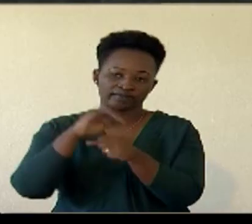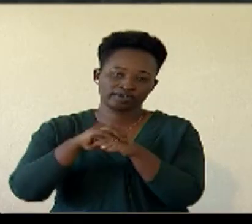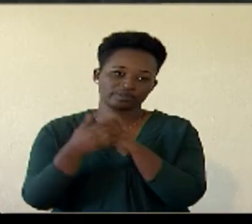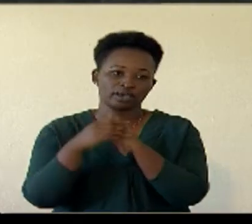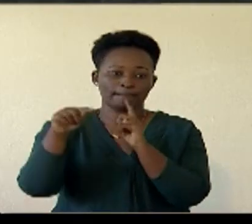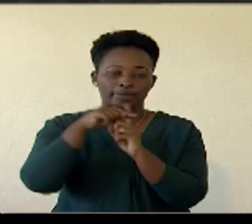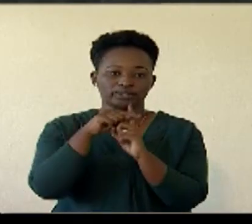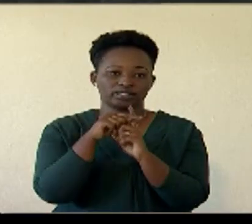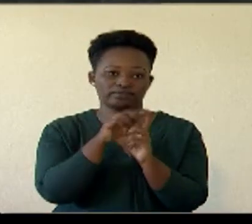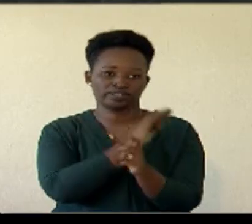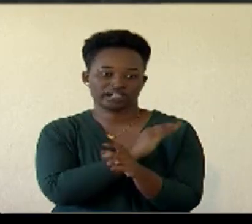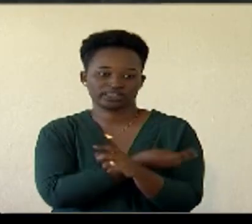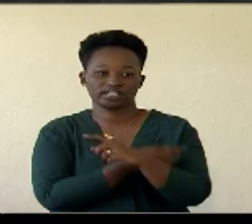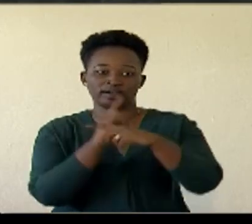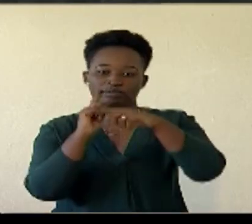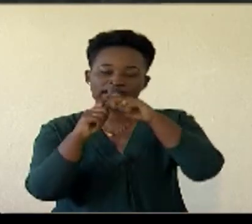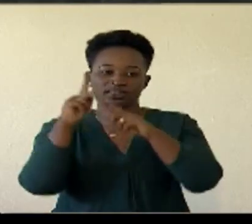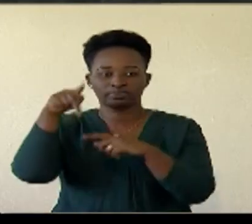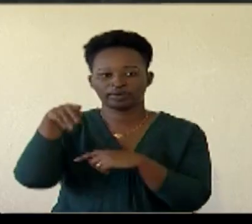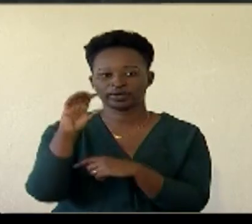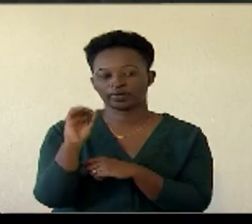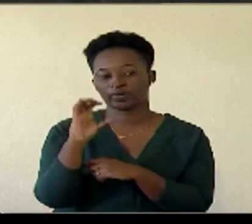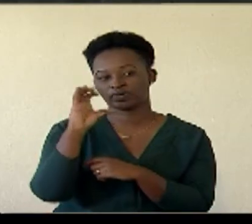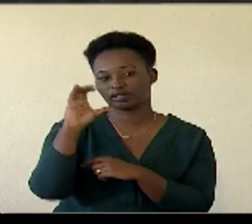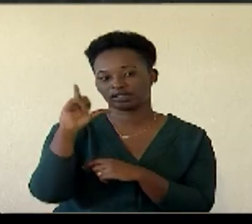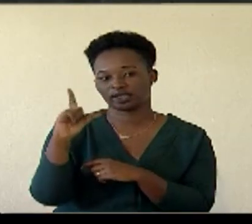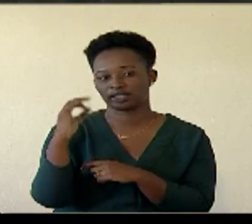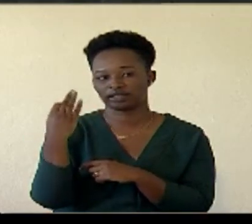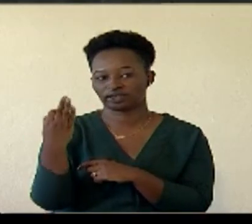Then plus PO3 chloride, there is a